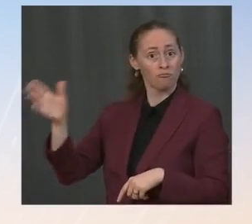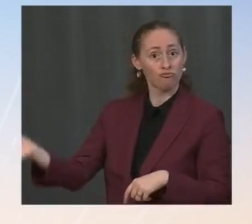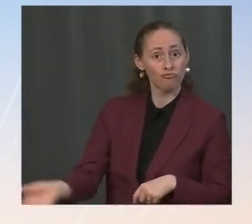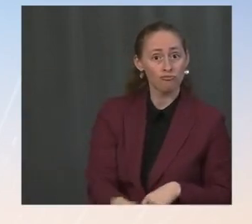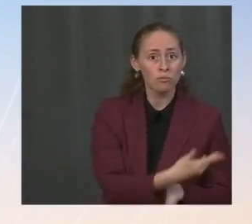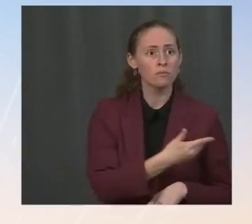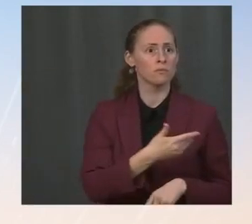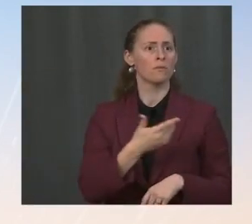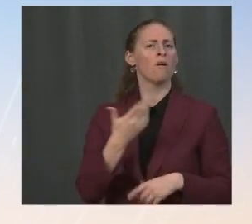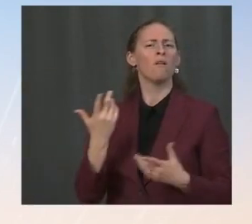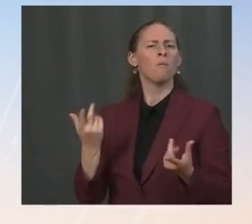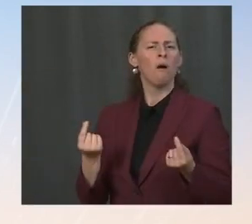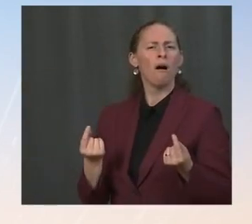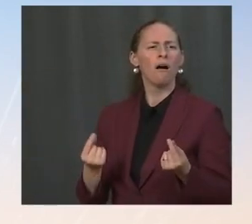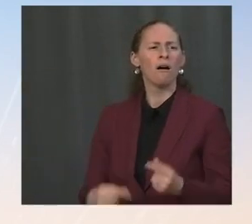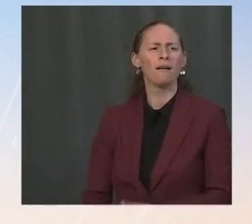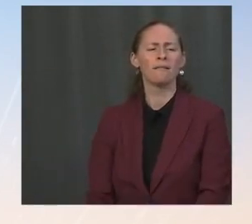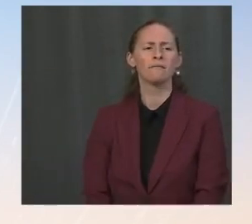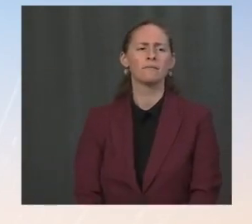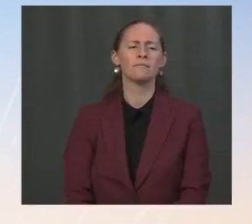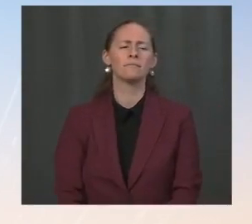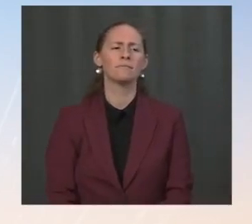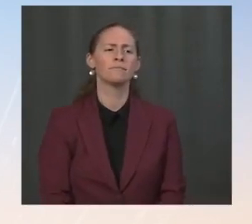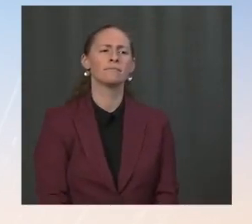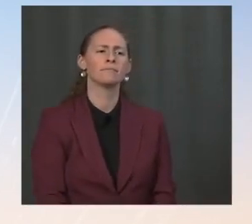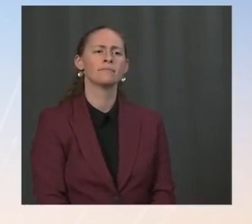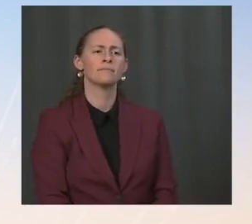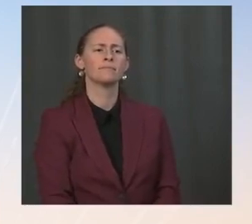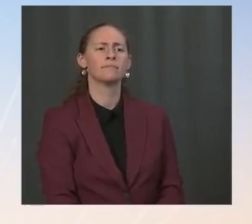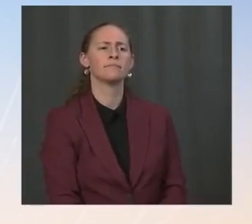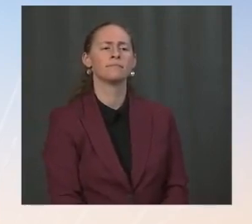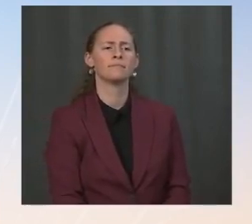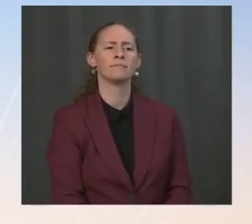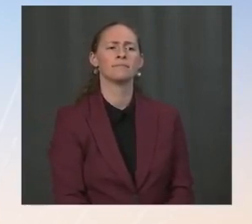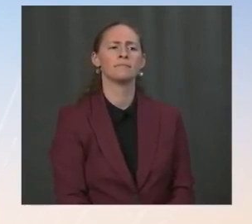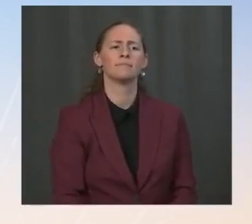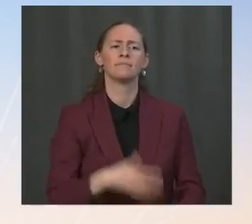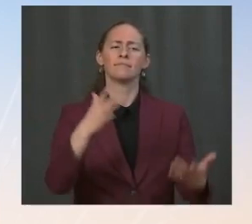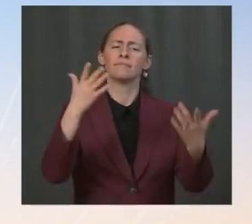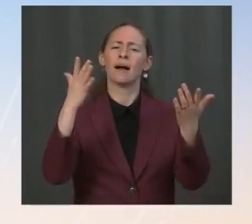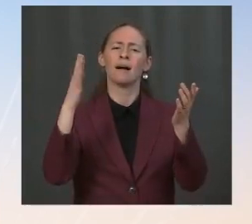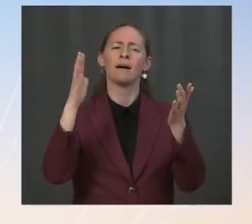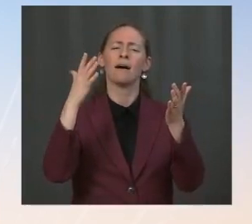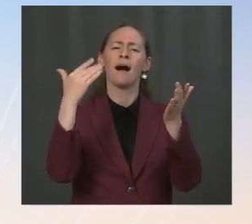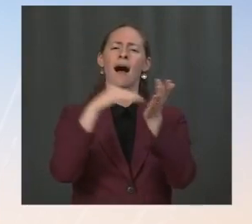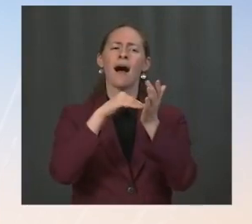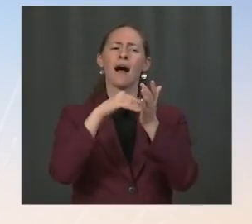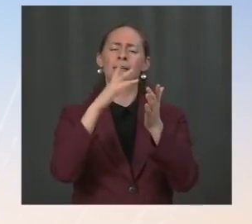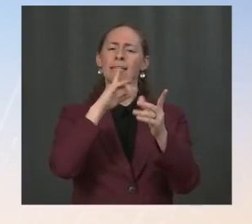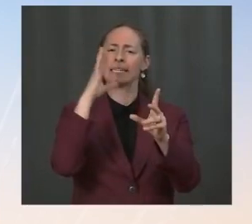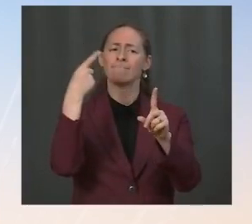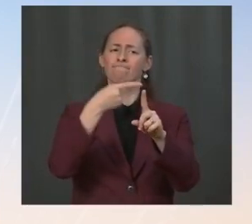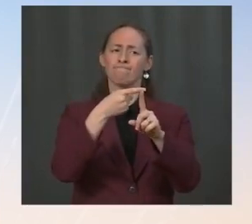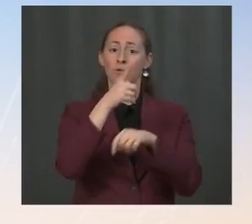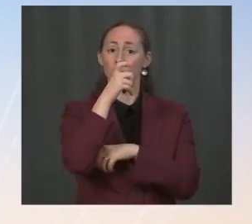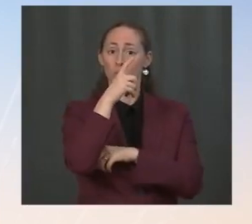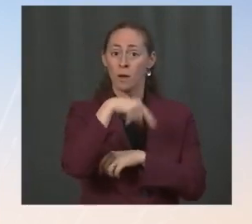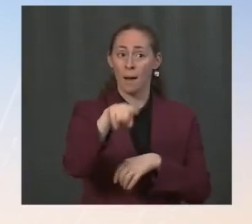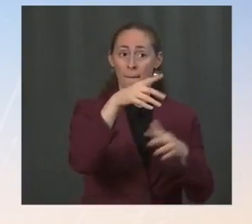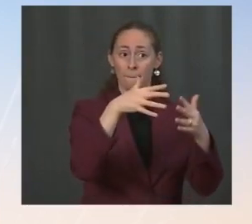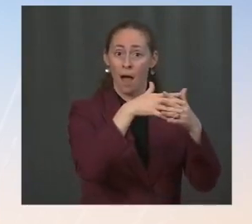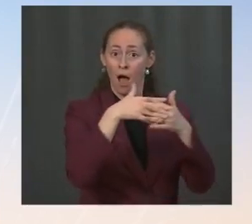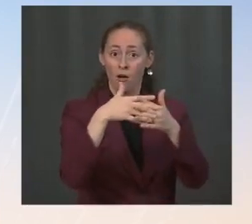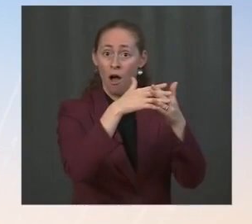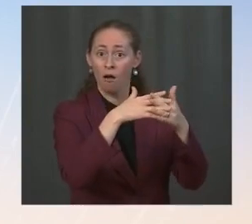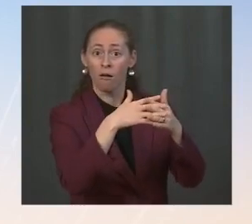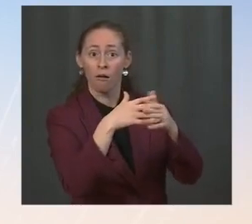perimeter? Again, Josh, I would say that we are giving very specific direction to individuals, American citizens and others, on when they should come to the airport, where they